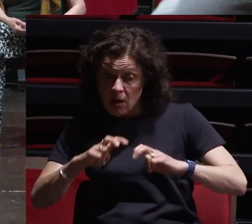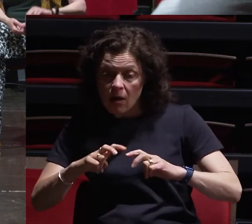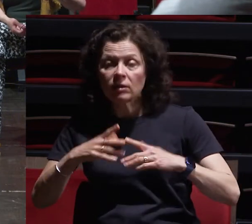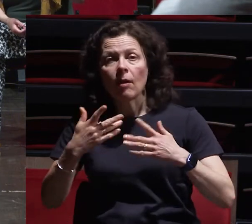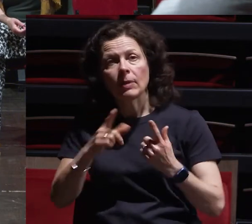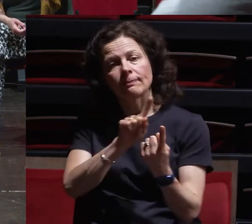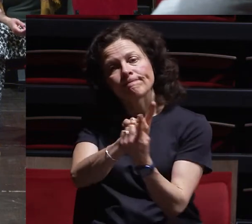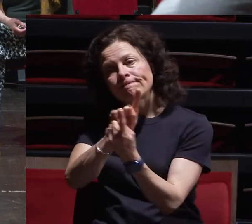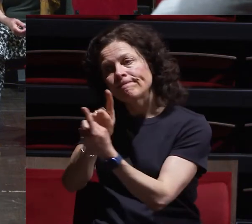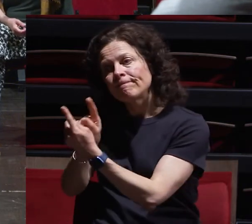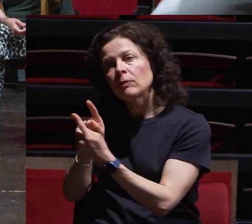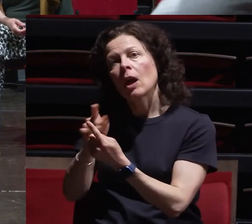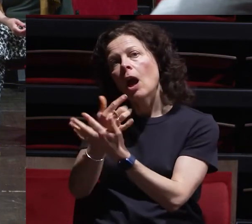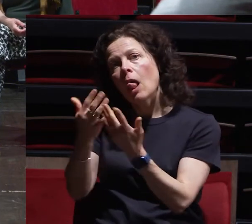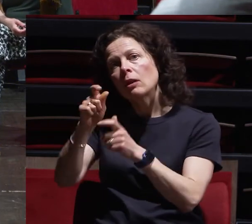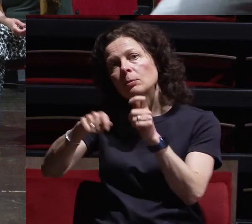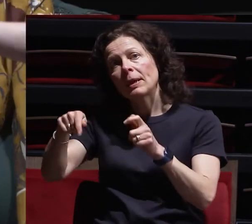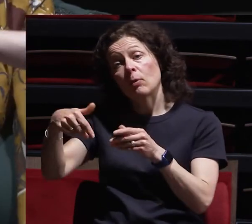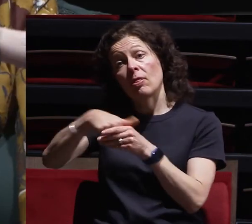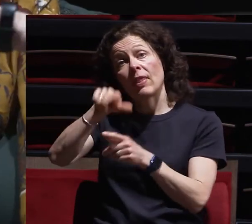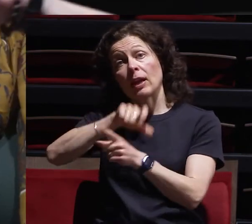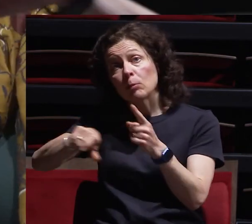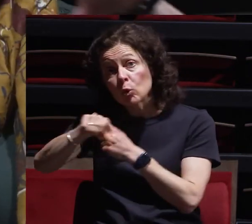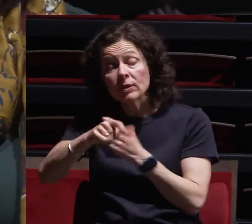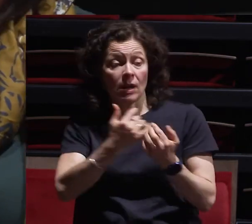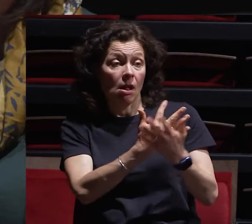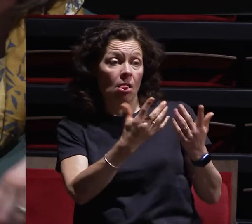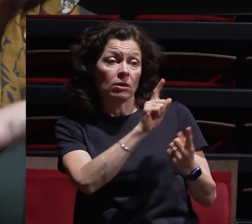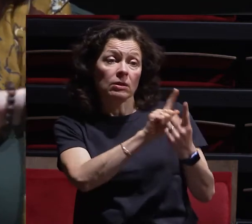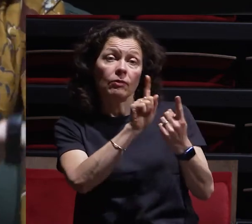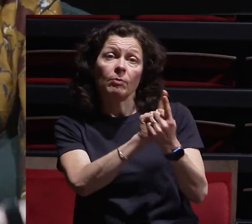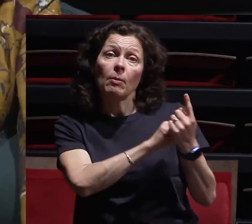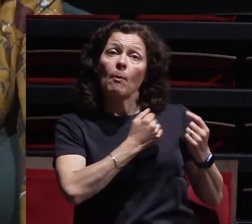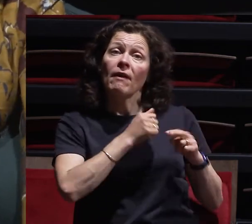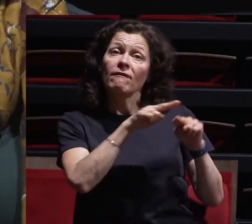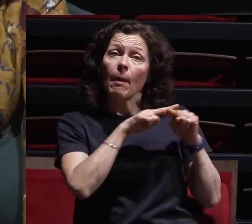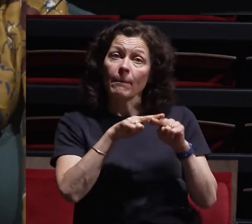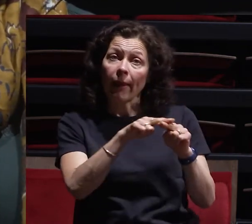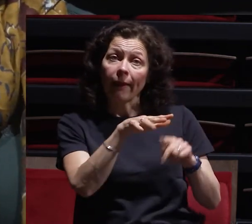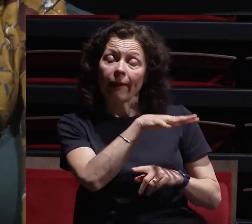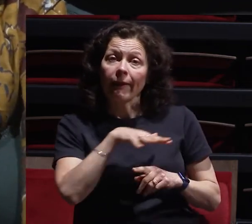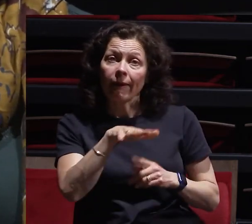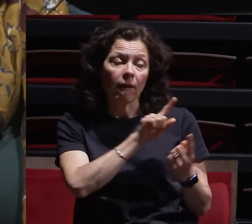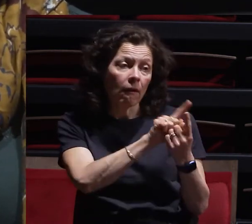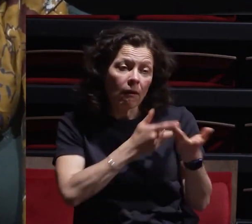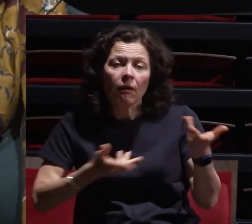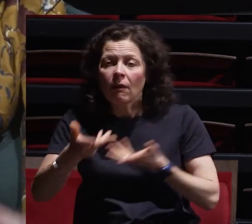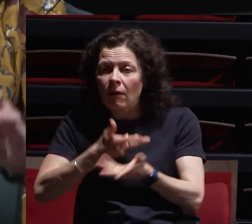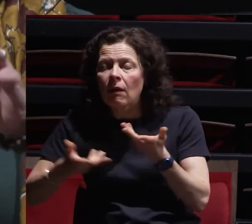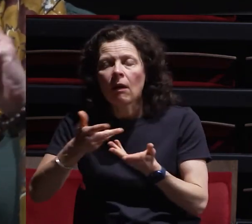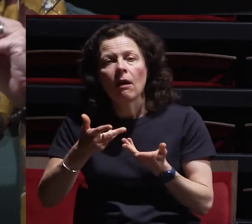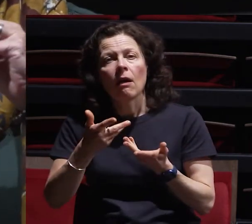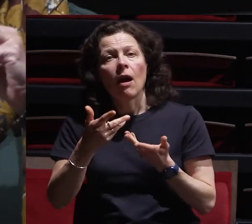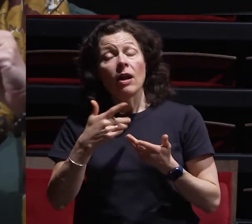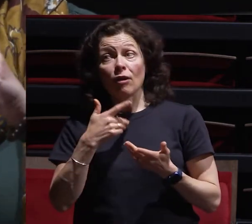in doing so have spent a lot of time talking to members of that community and lots of people in my family, and it's been really joyous because I've been